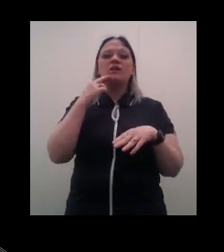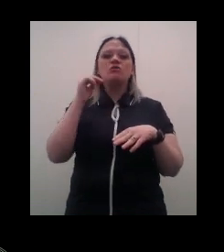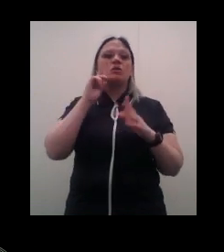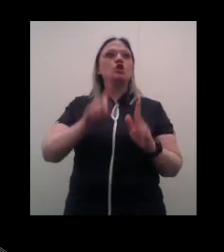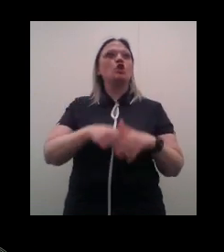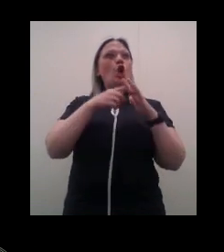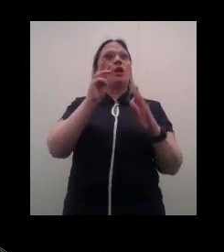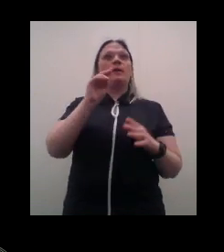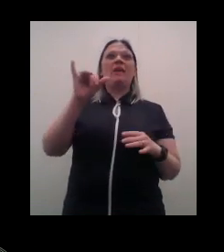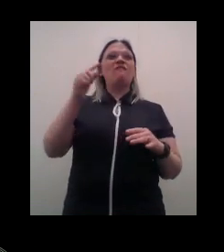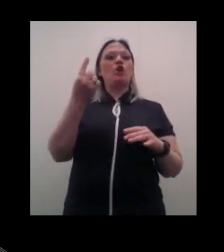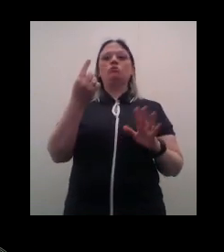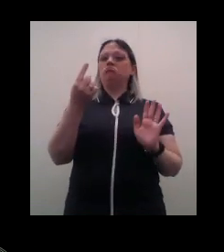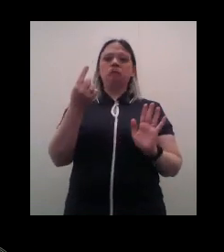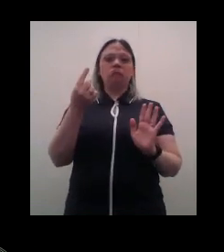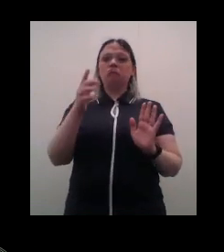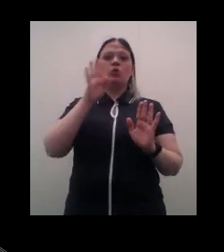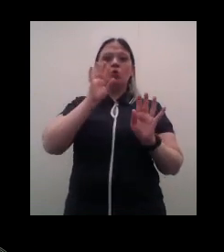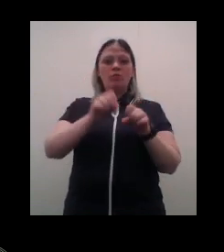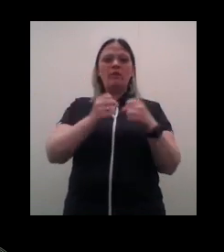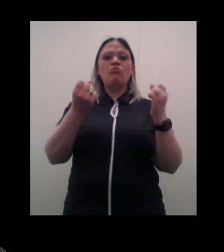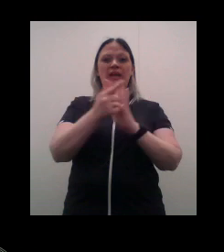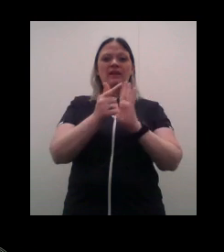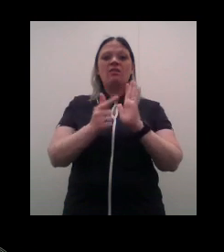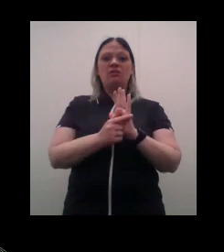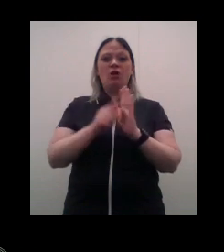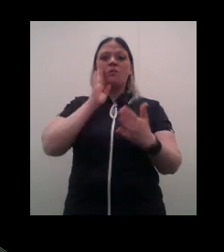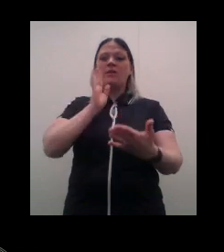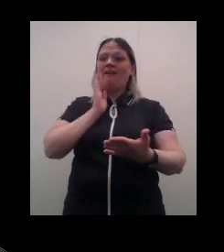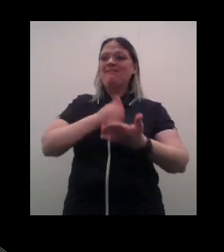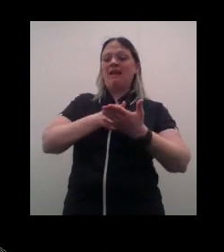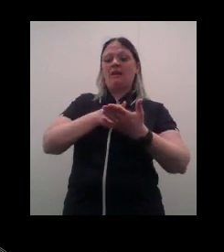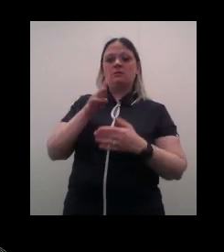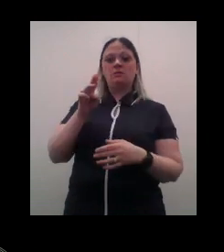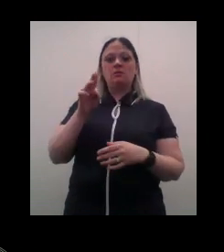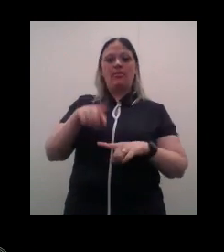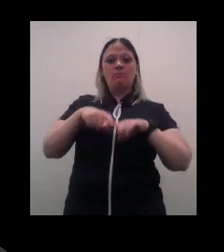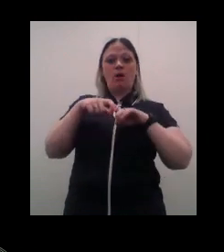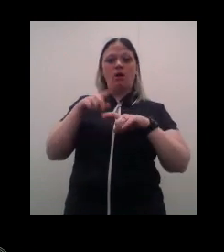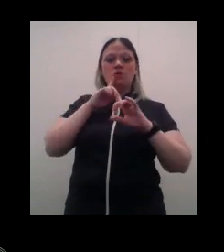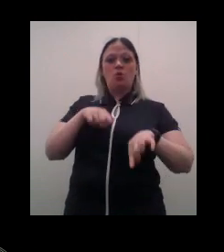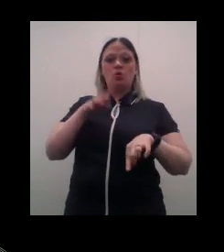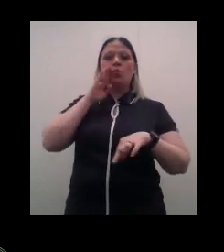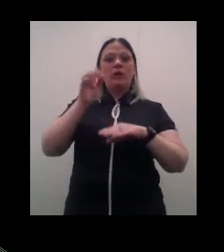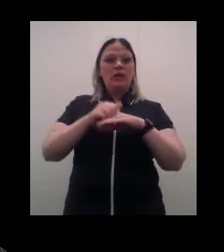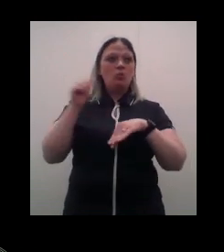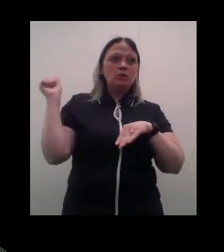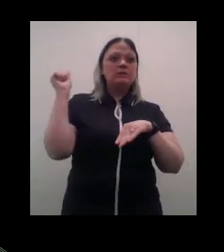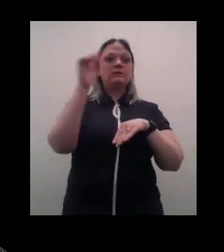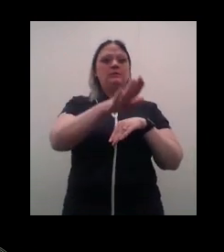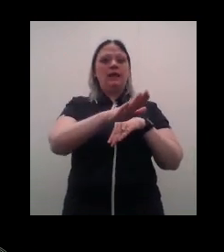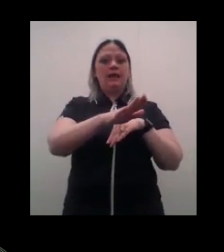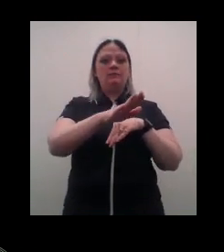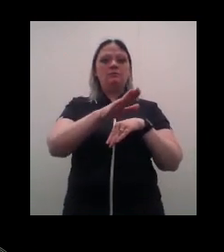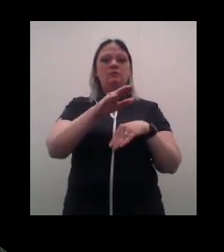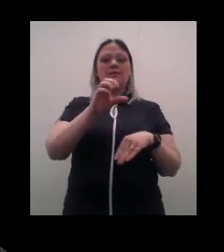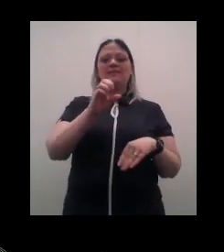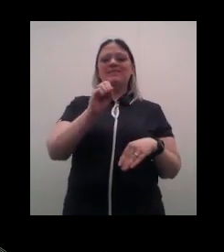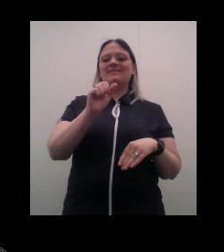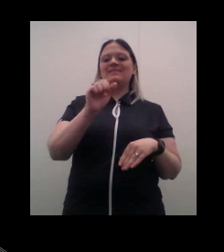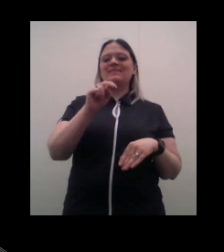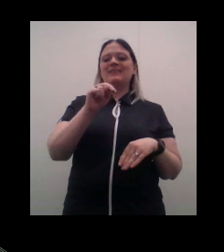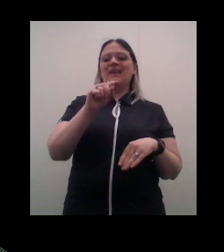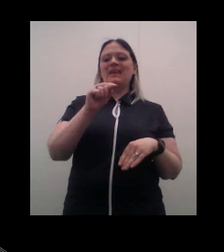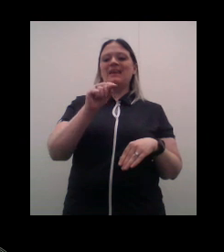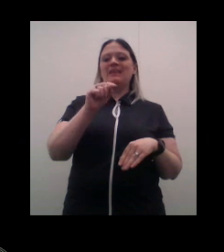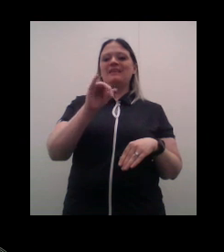1st, you will be in violation of the pause orders. We will send Erie County Department of Health sanitarians out and we will shut you down. We don't